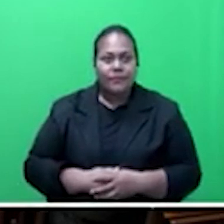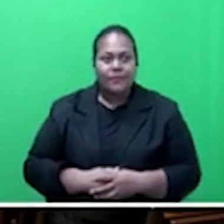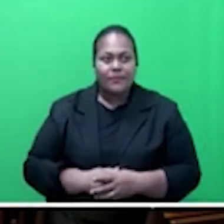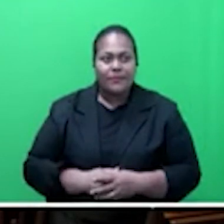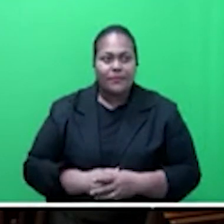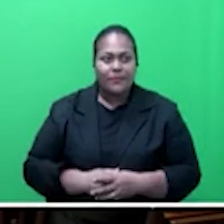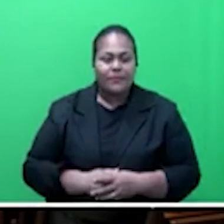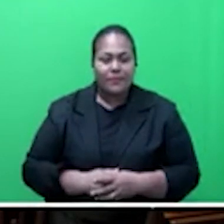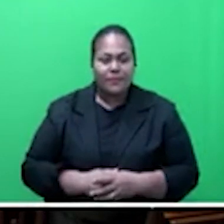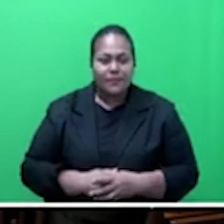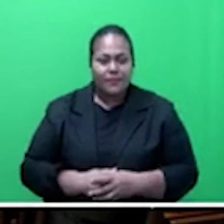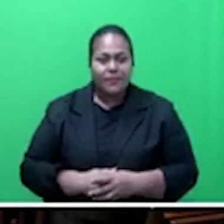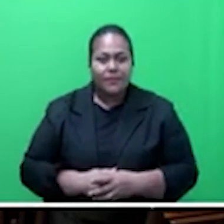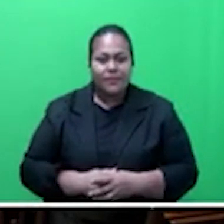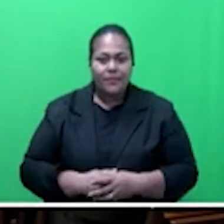Wishing to take the floor,